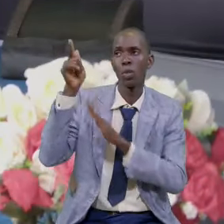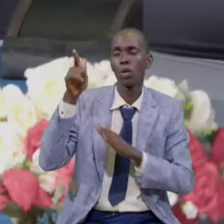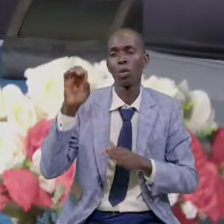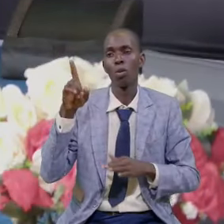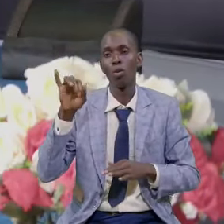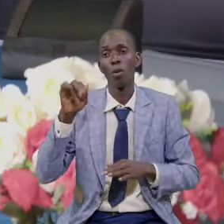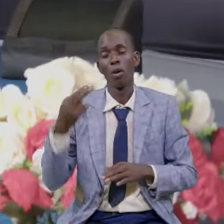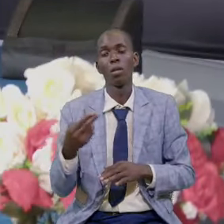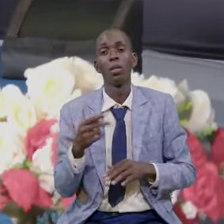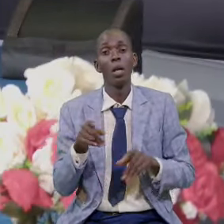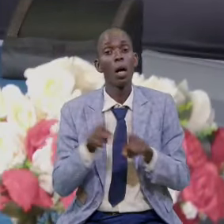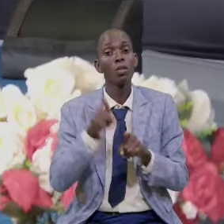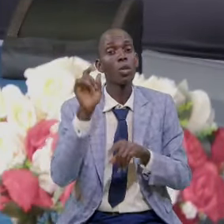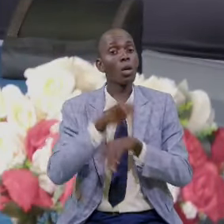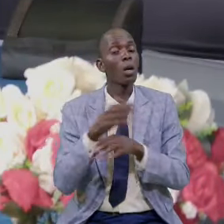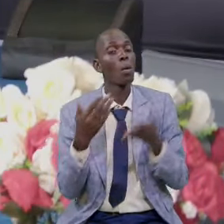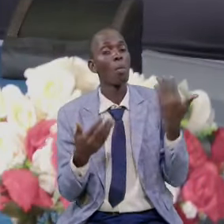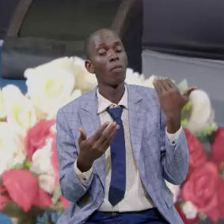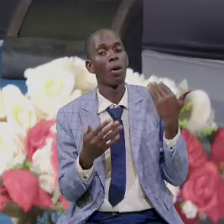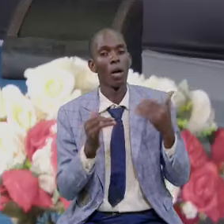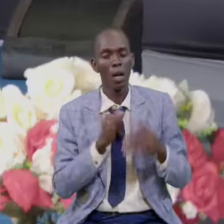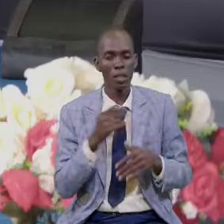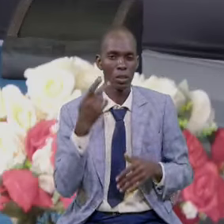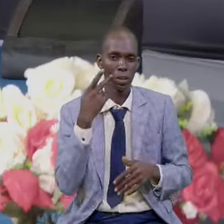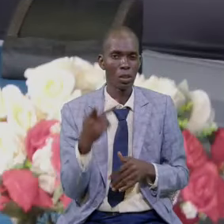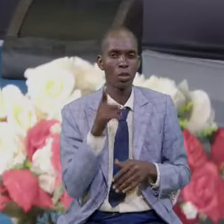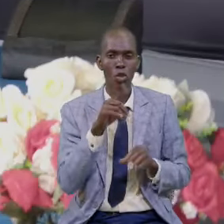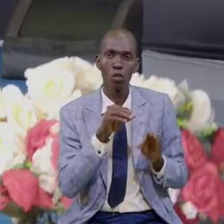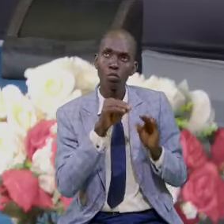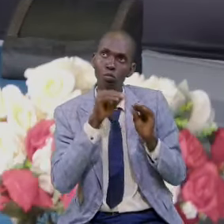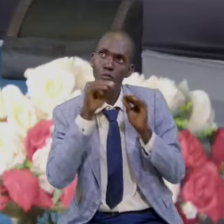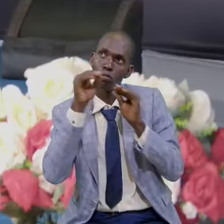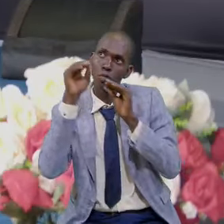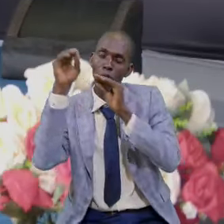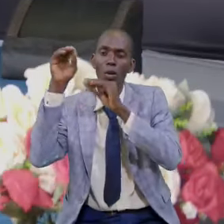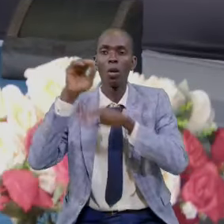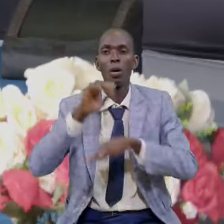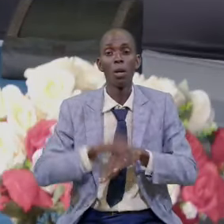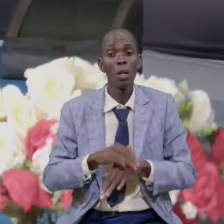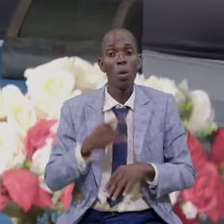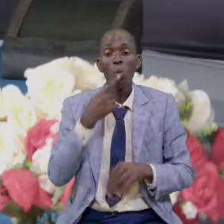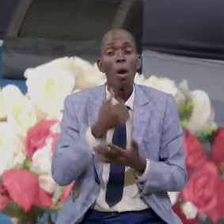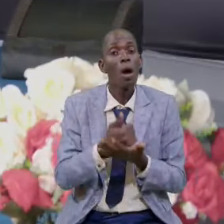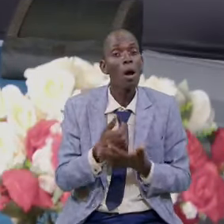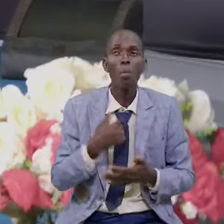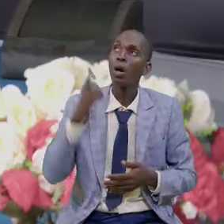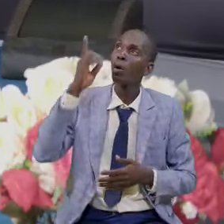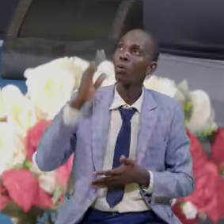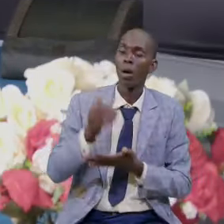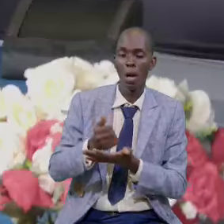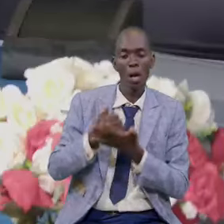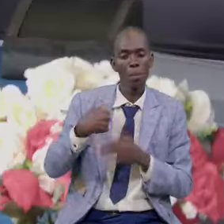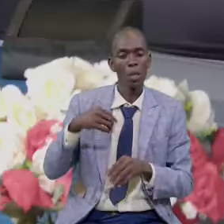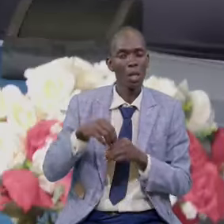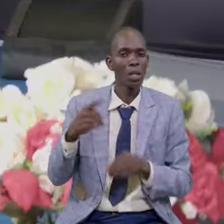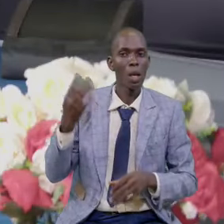on. With that understanding, I did that by the help of God in the past. Another challenge